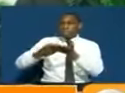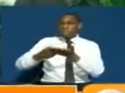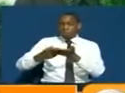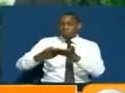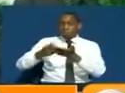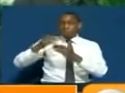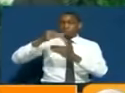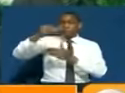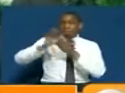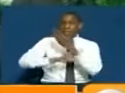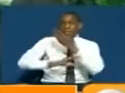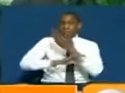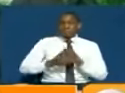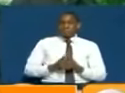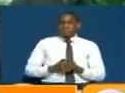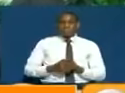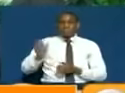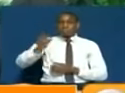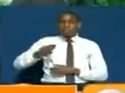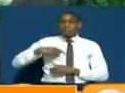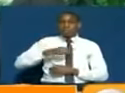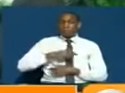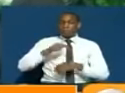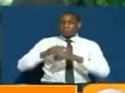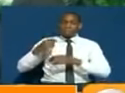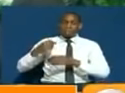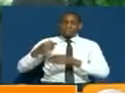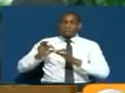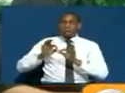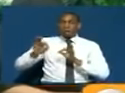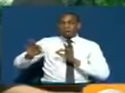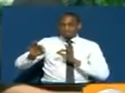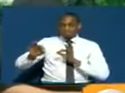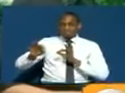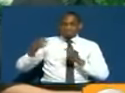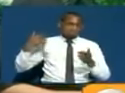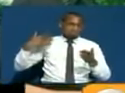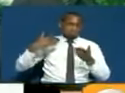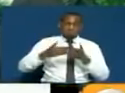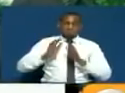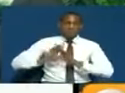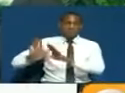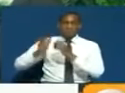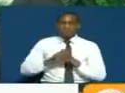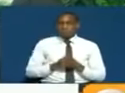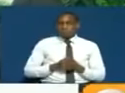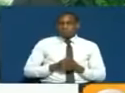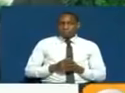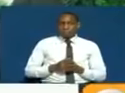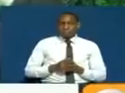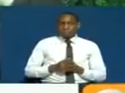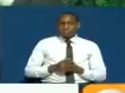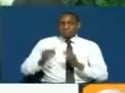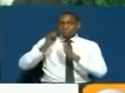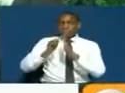discussing the future of this country. Our regions have been for a long time have been an appendage of